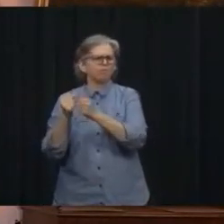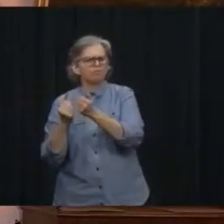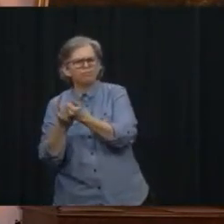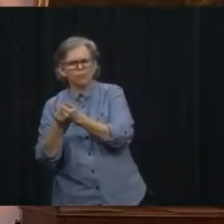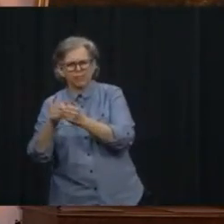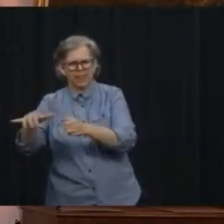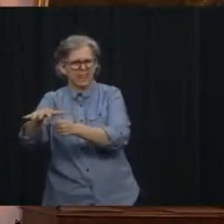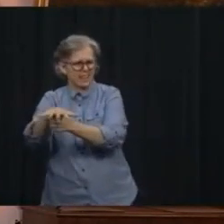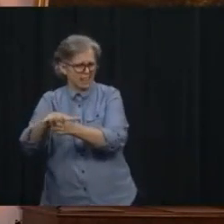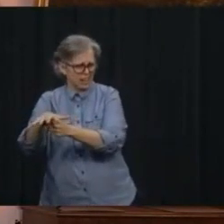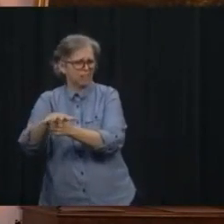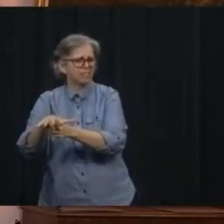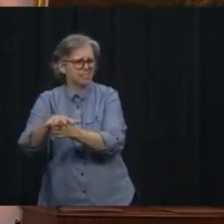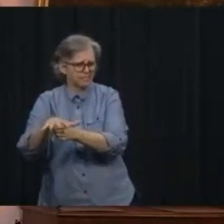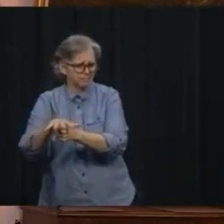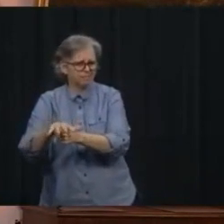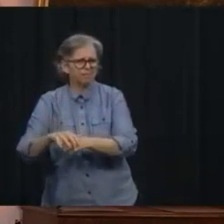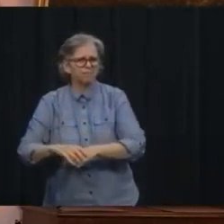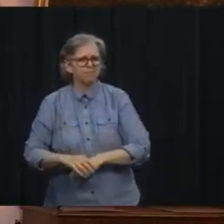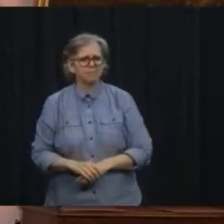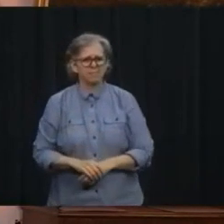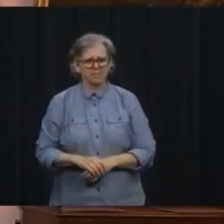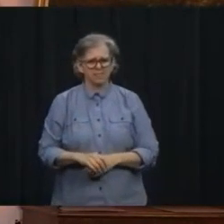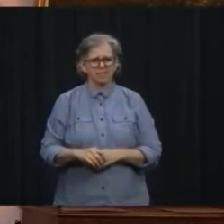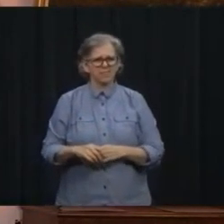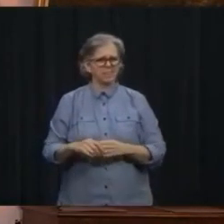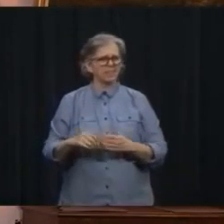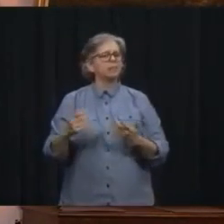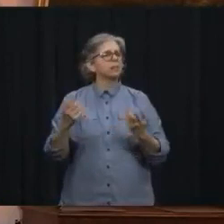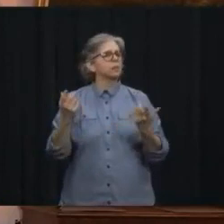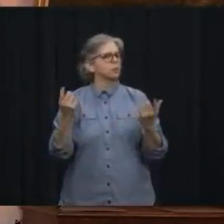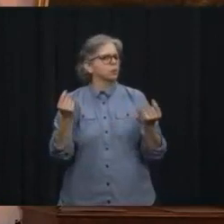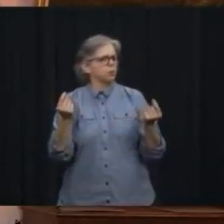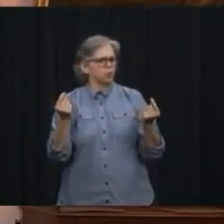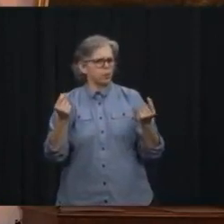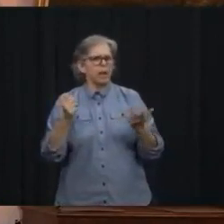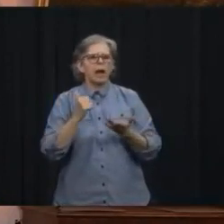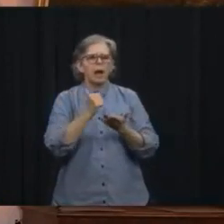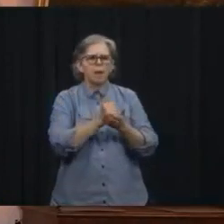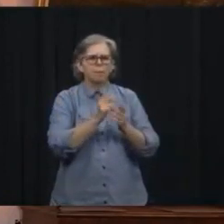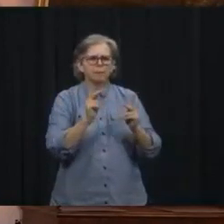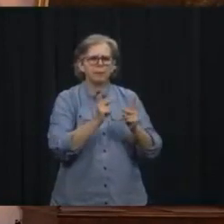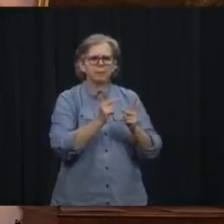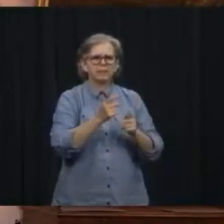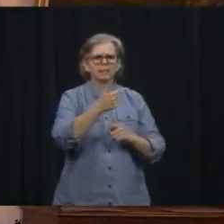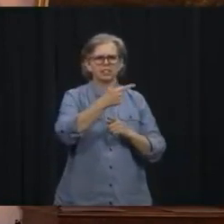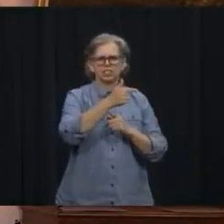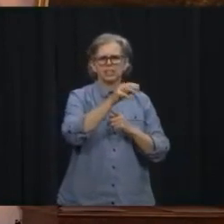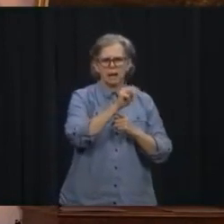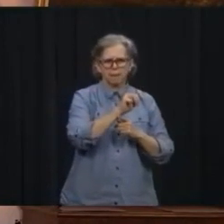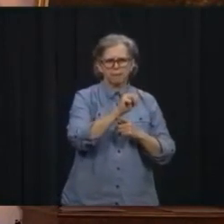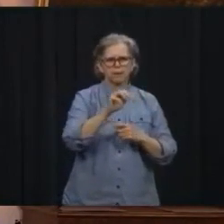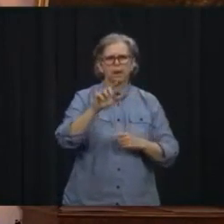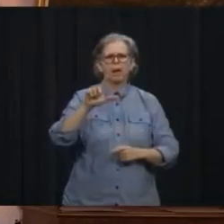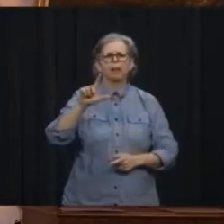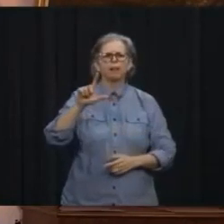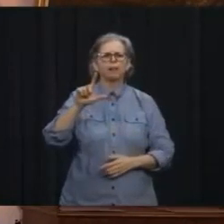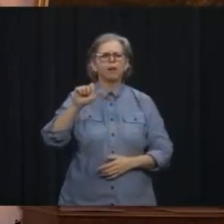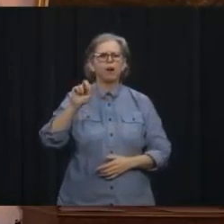helped workers at the GM Lordstown plant. Was a strong advocate for them and